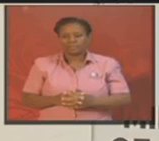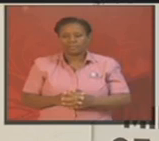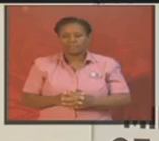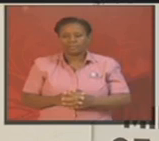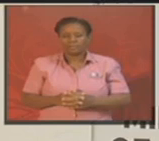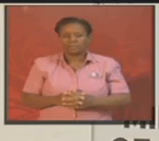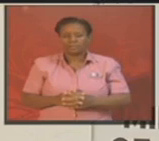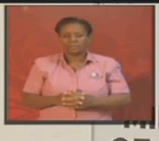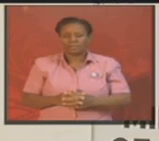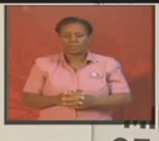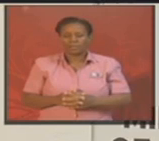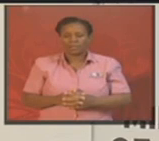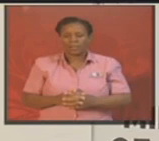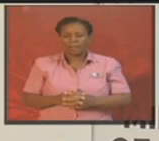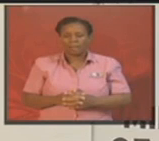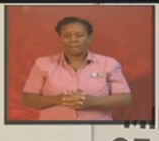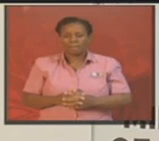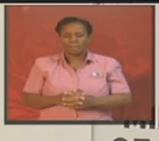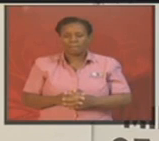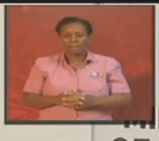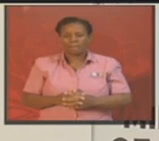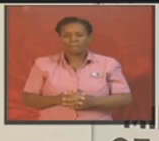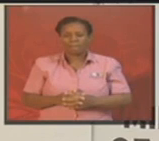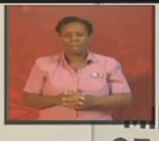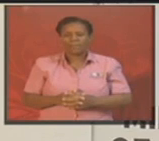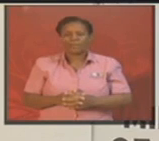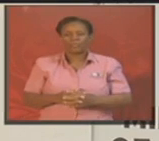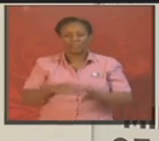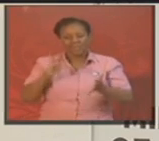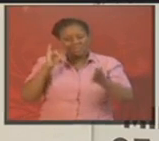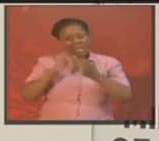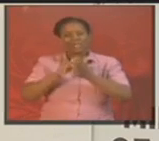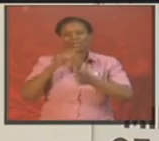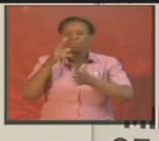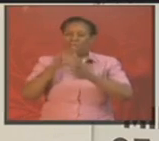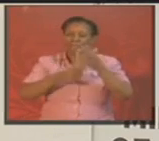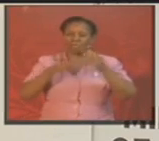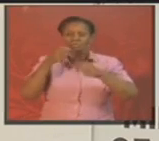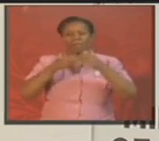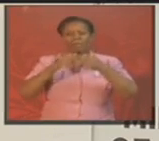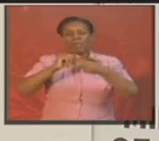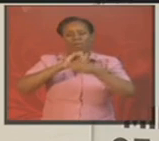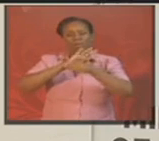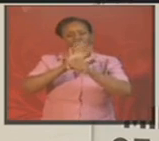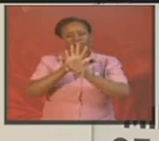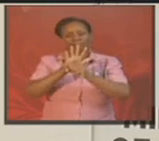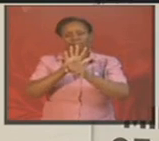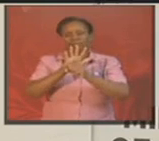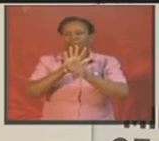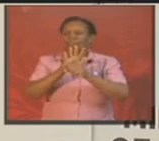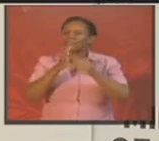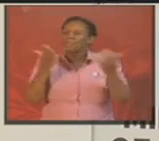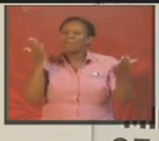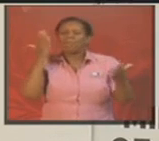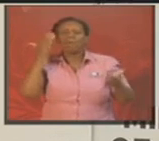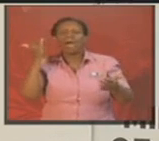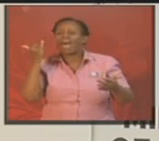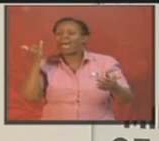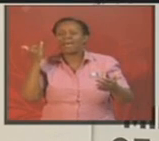the challenges that this particular virus has. The virus tends to be, in at least half of the